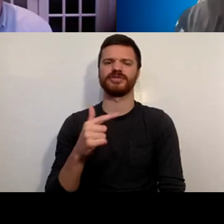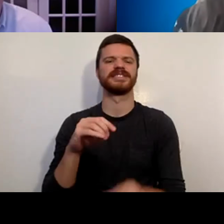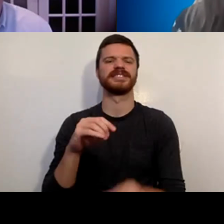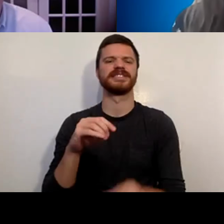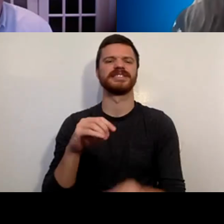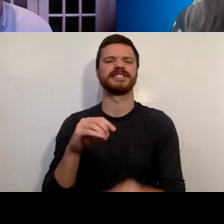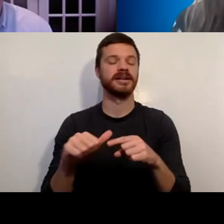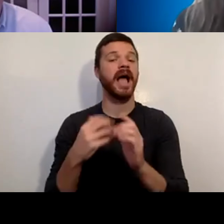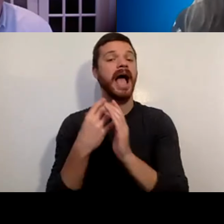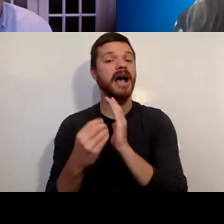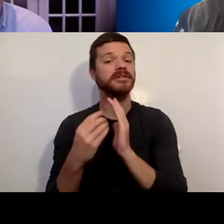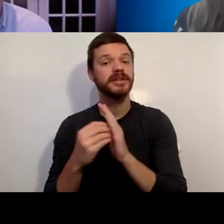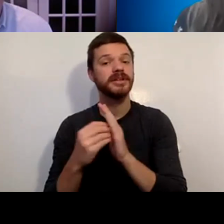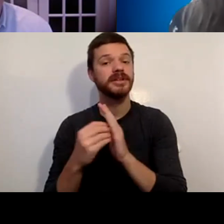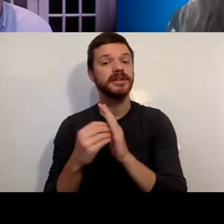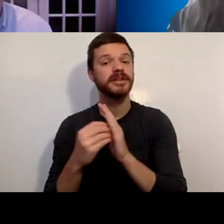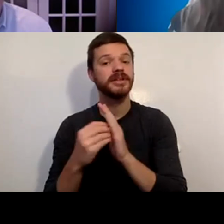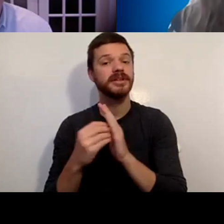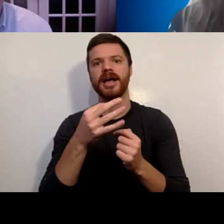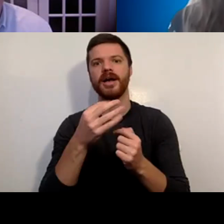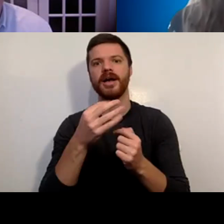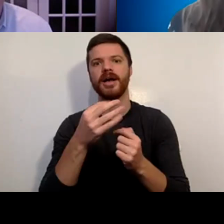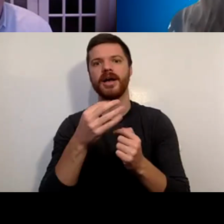well-funded, expert-led research studies?